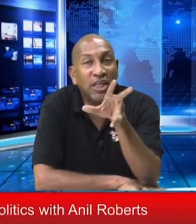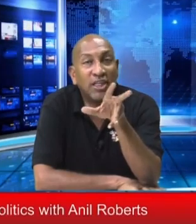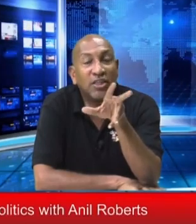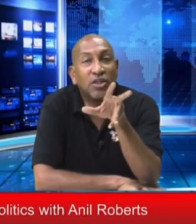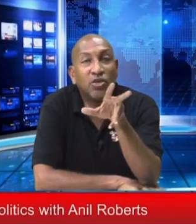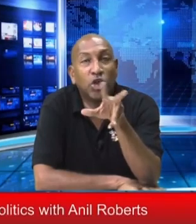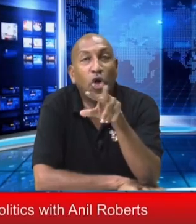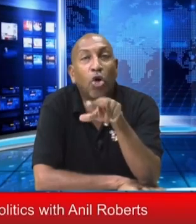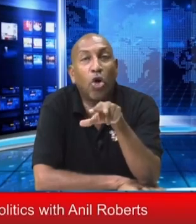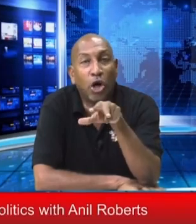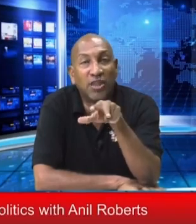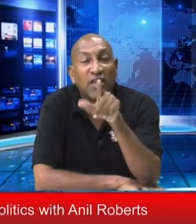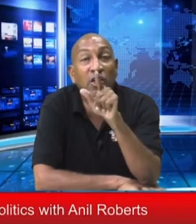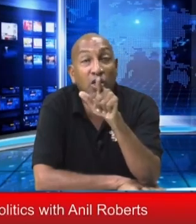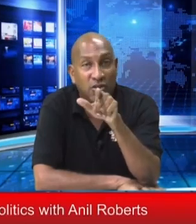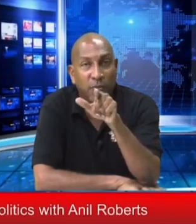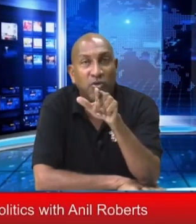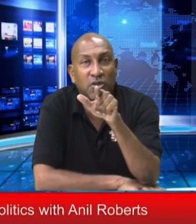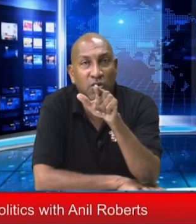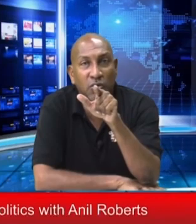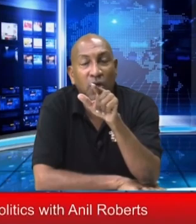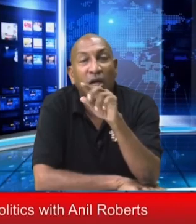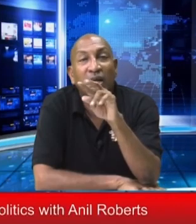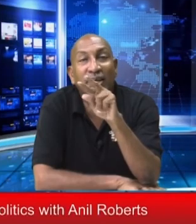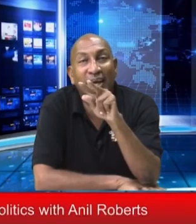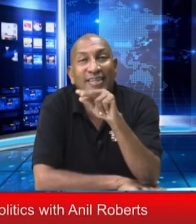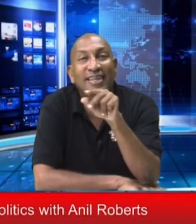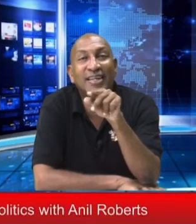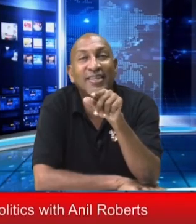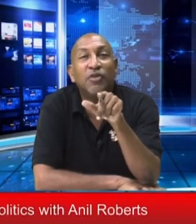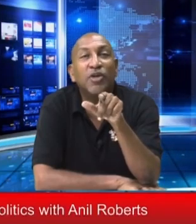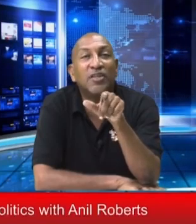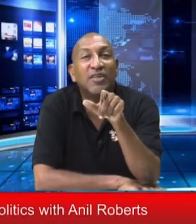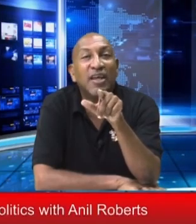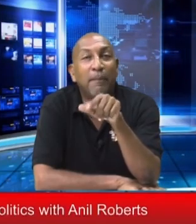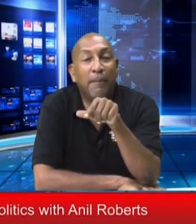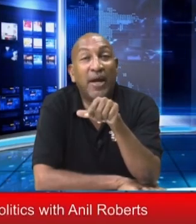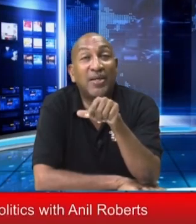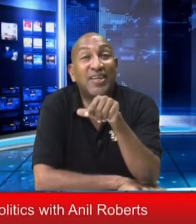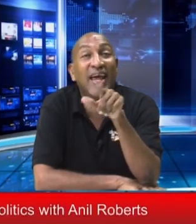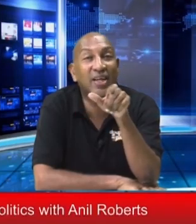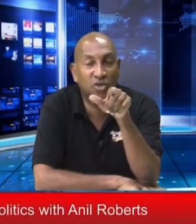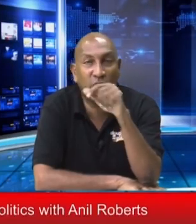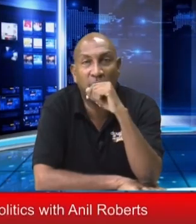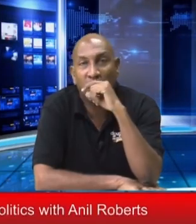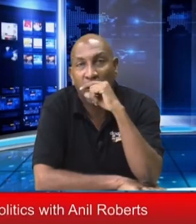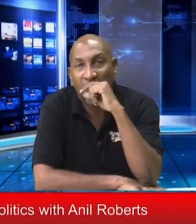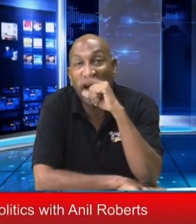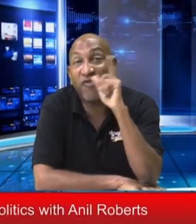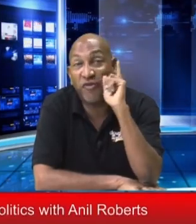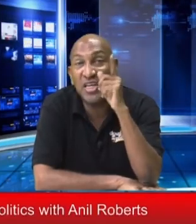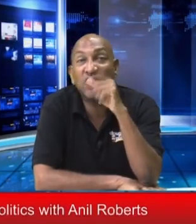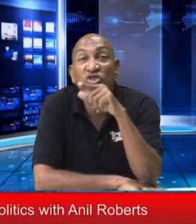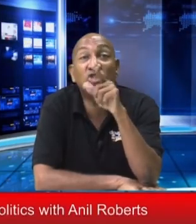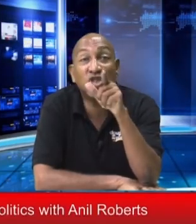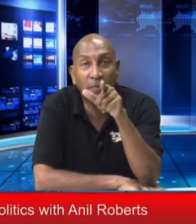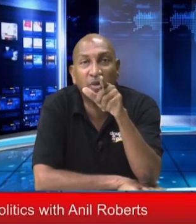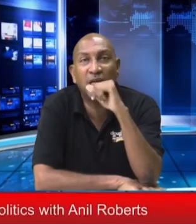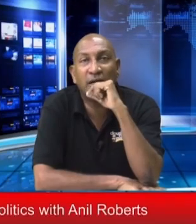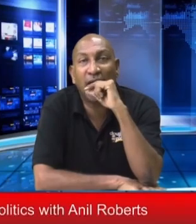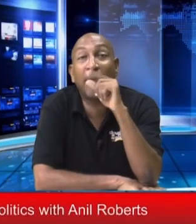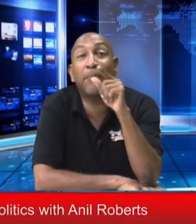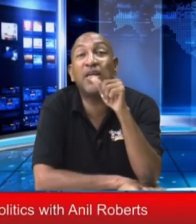you do things to your organs that you're not supposed to do they are deleterious impacts elsewhere i feel